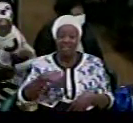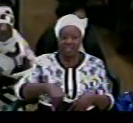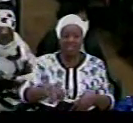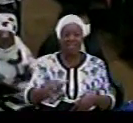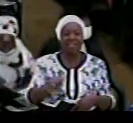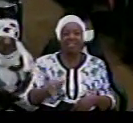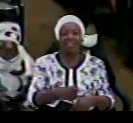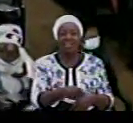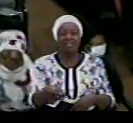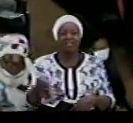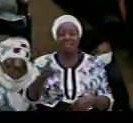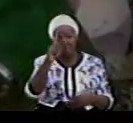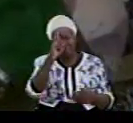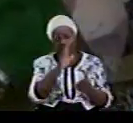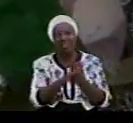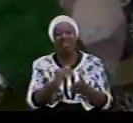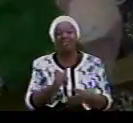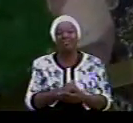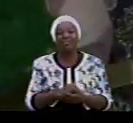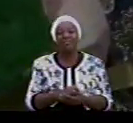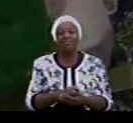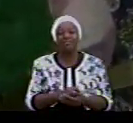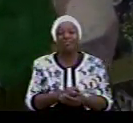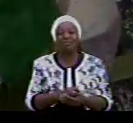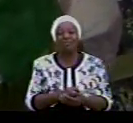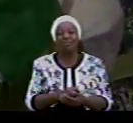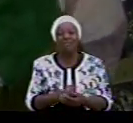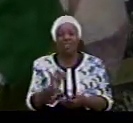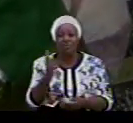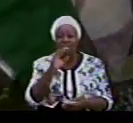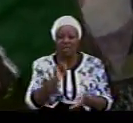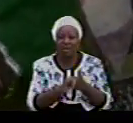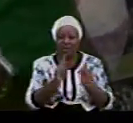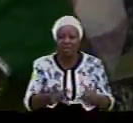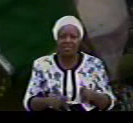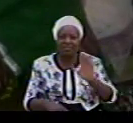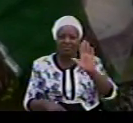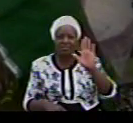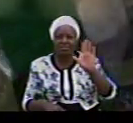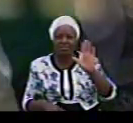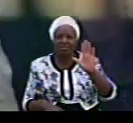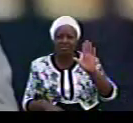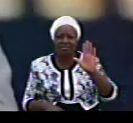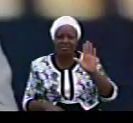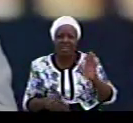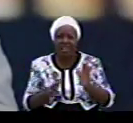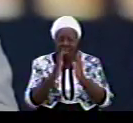yet believed. What is he there? Amen.